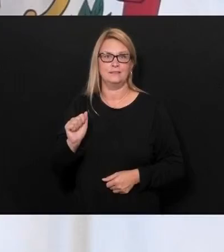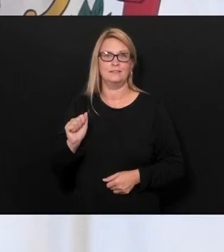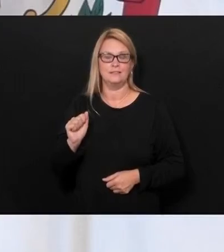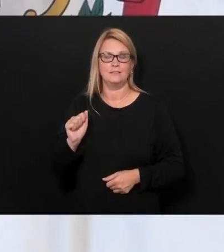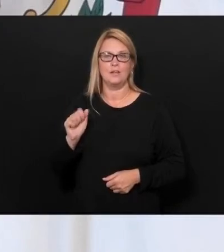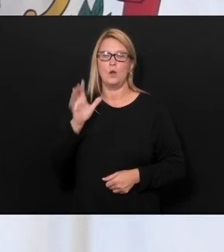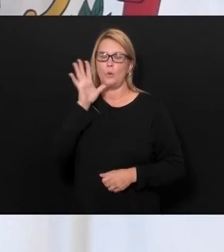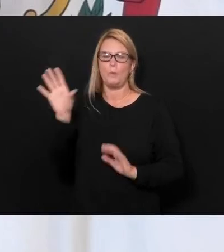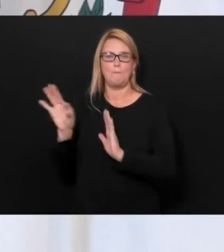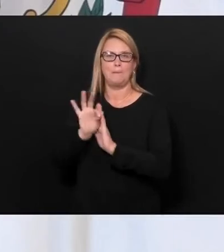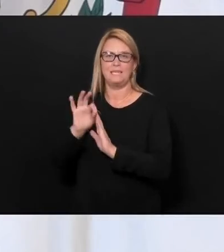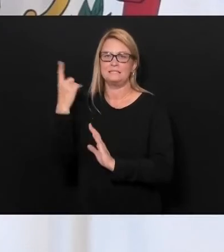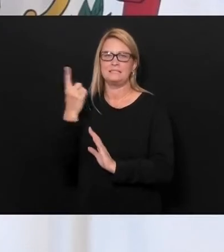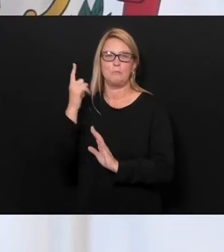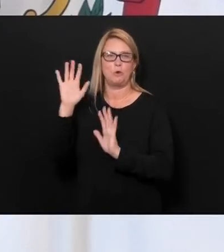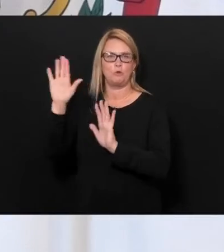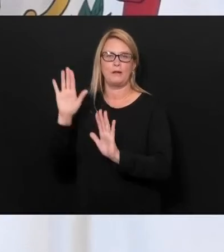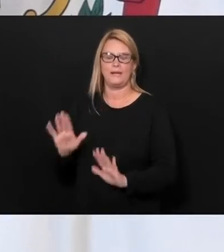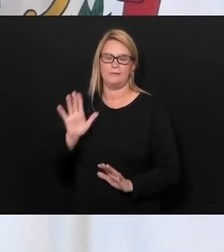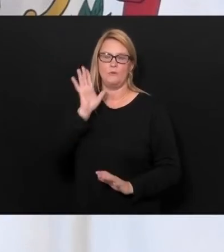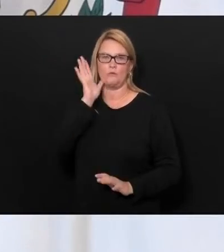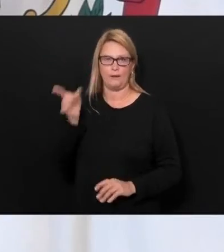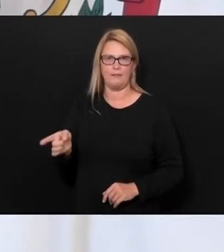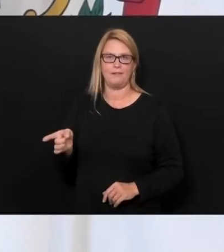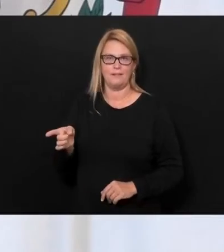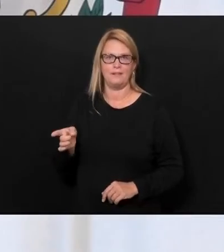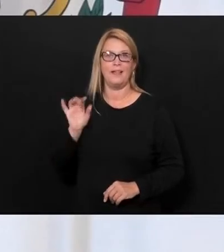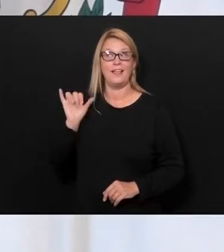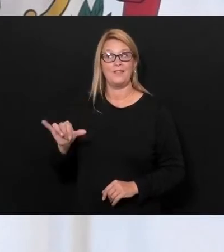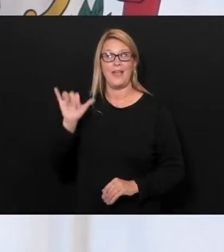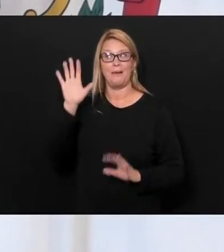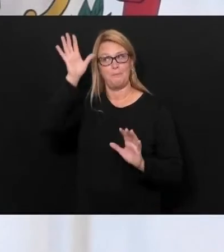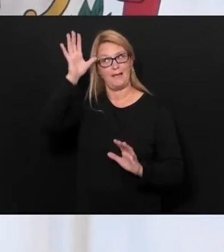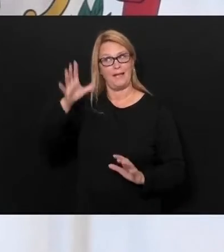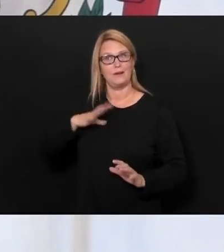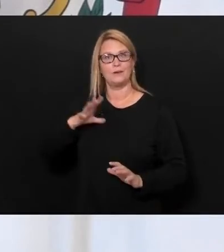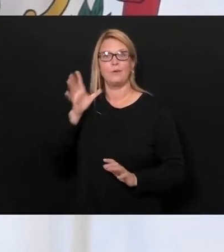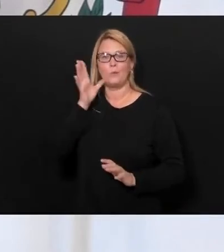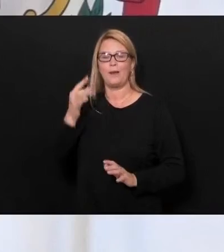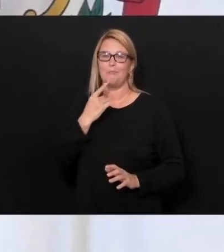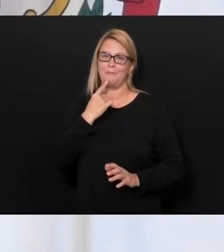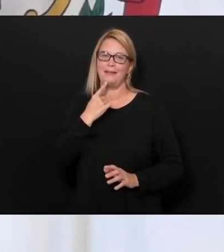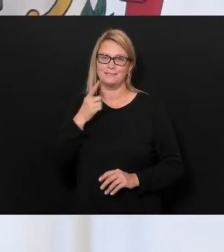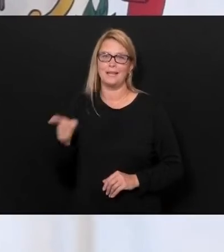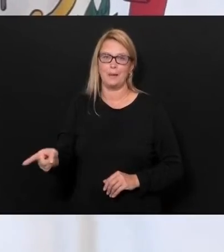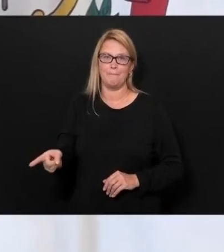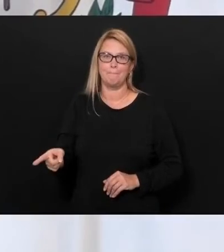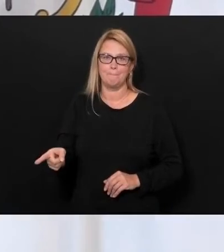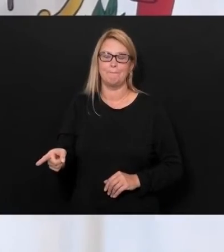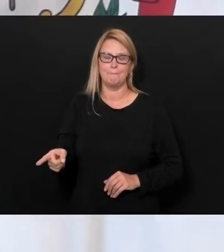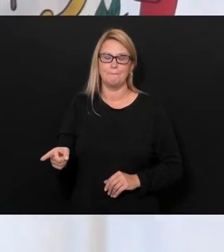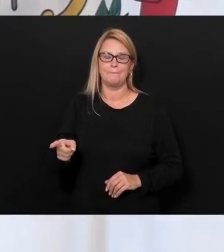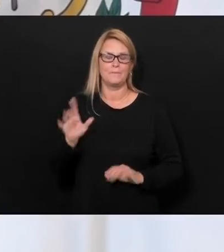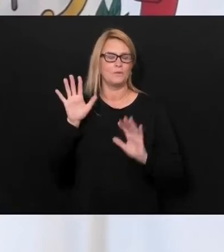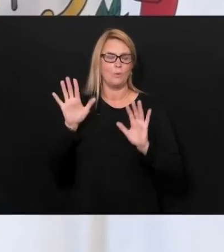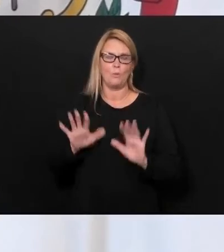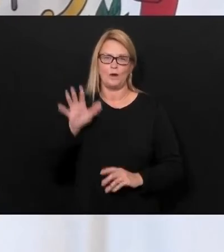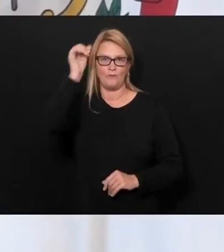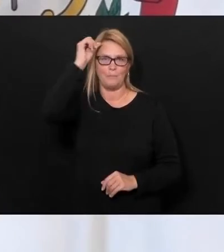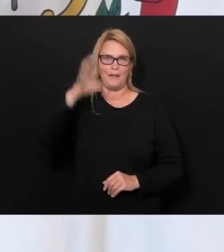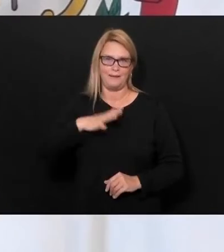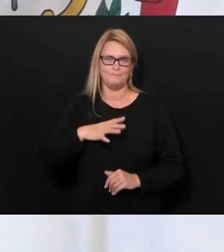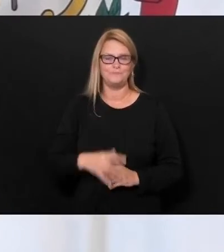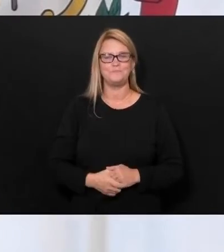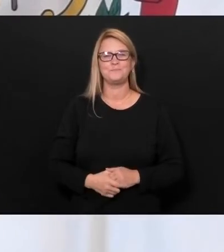superstar there, but I'll tell you this man will be missed. Austin is a good man, and what a job he's done.